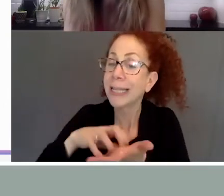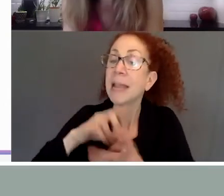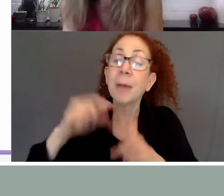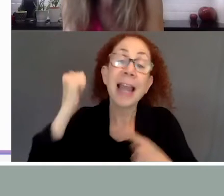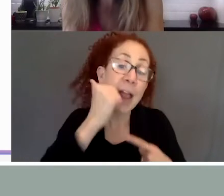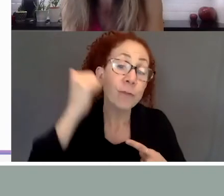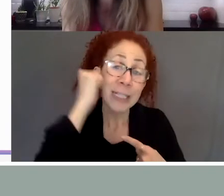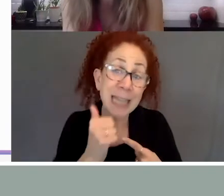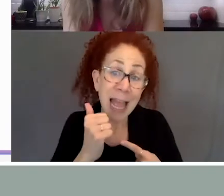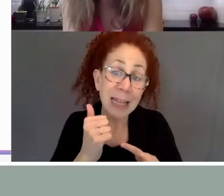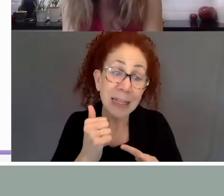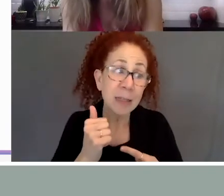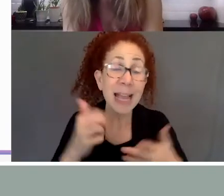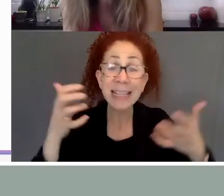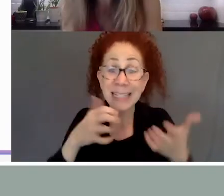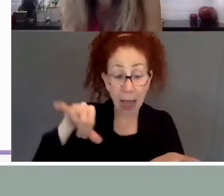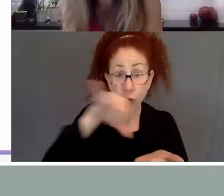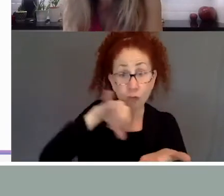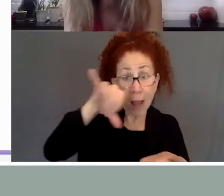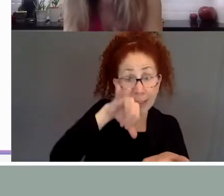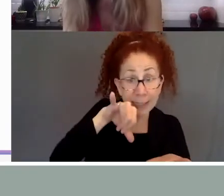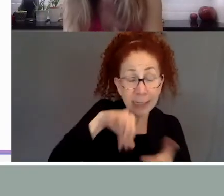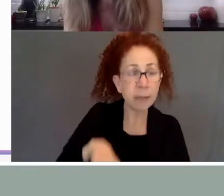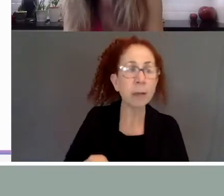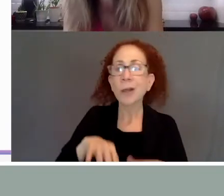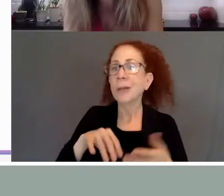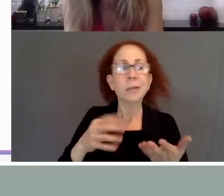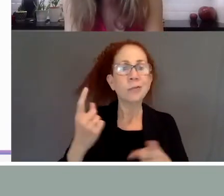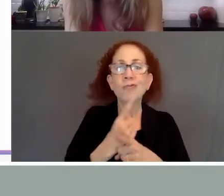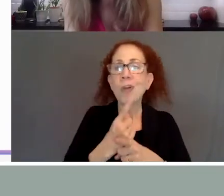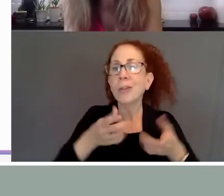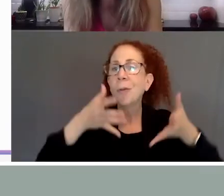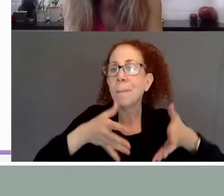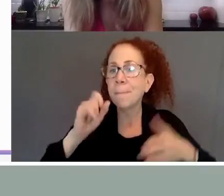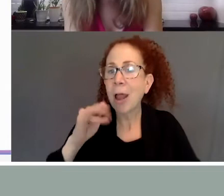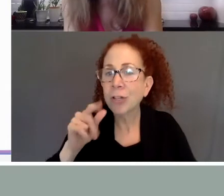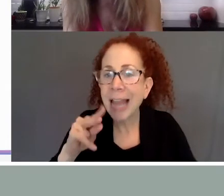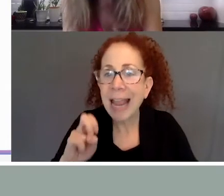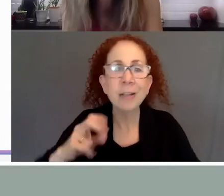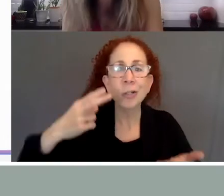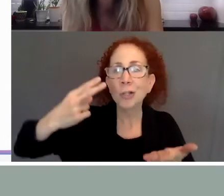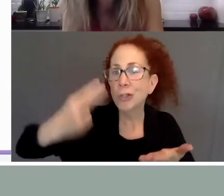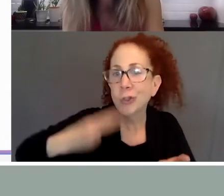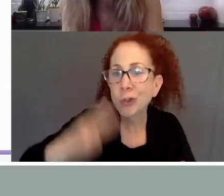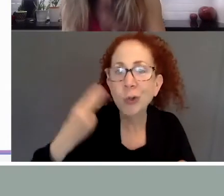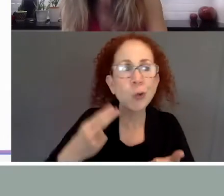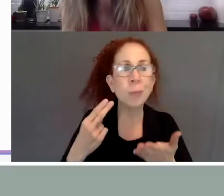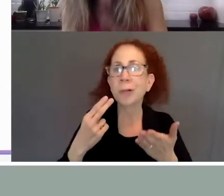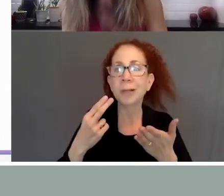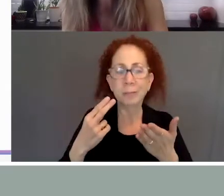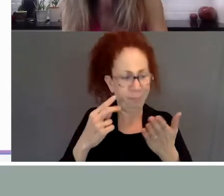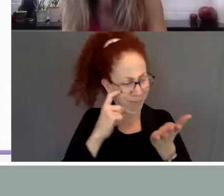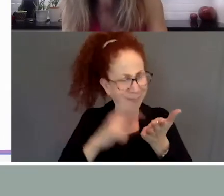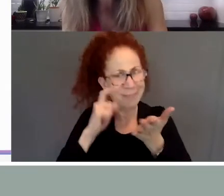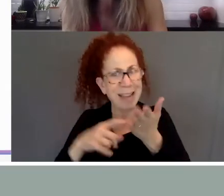basis, if your salad dressing, if your sauces, if your marinades, if your soups, if your protein bars have a